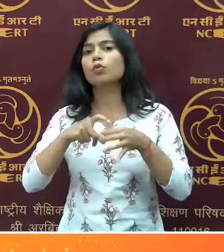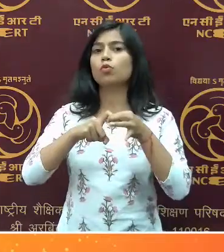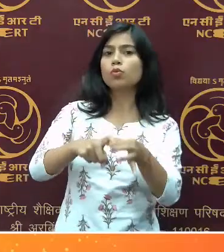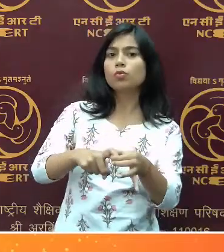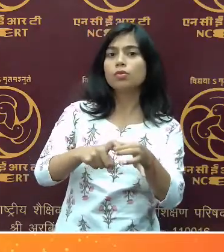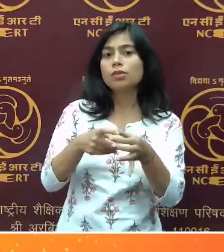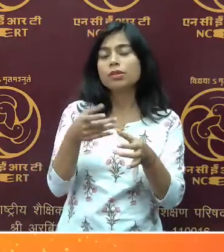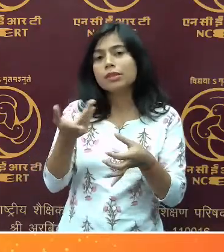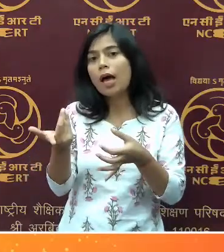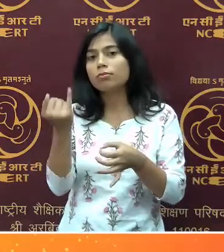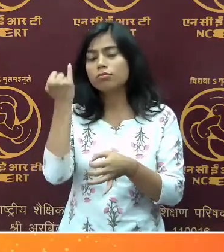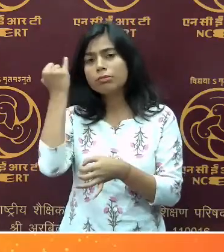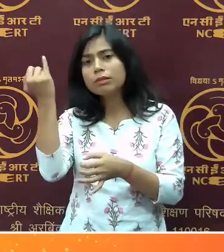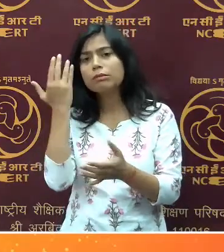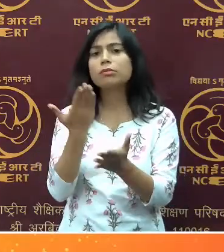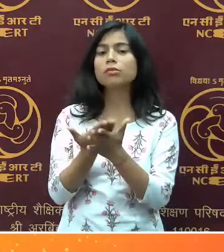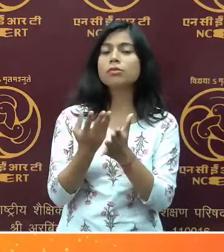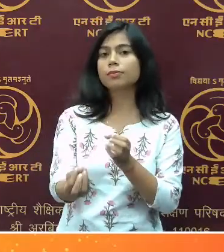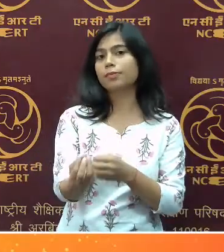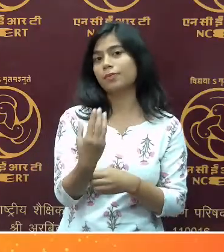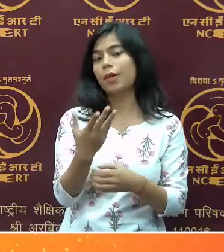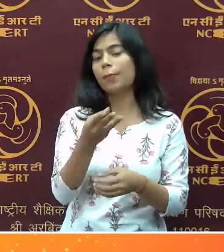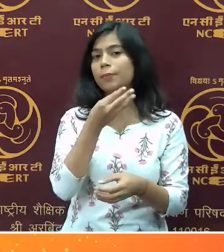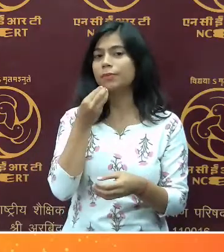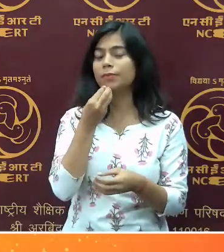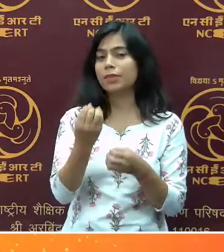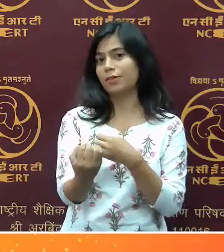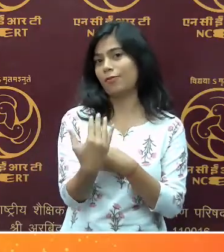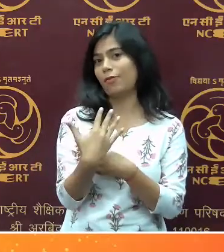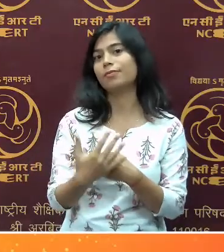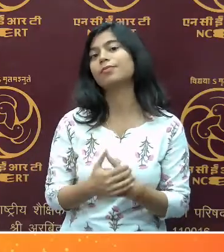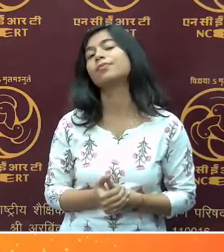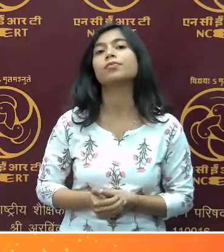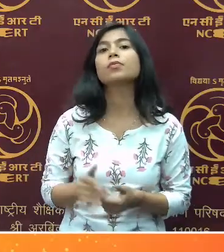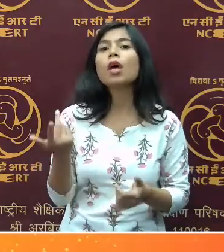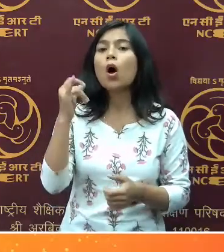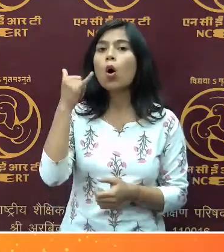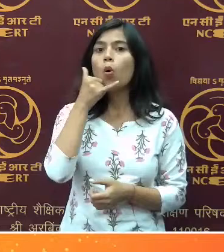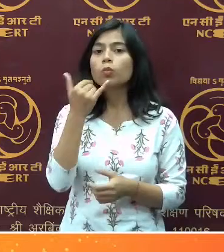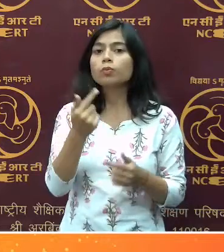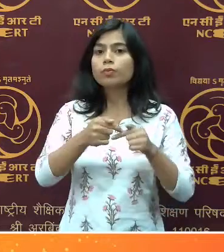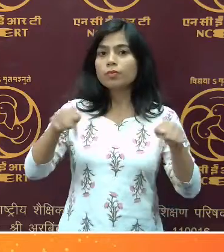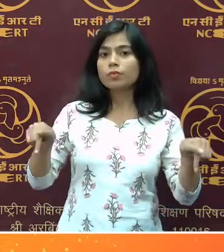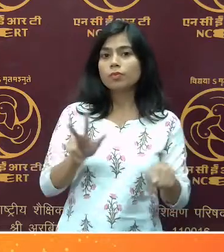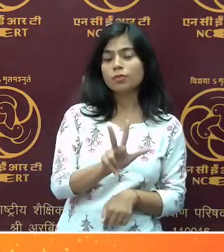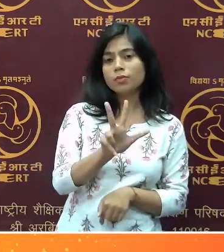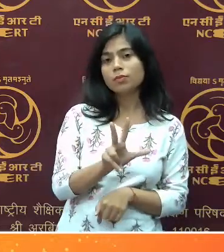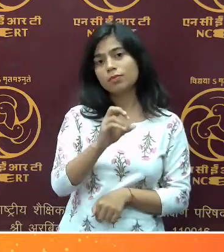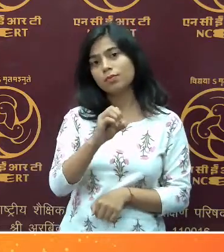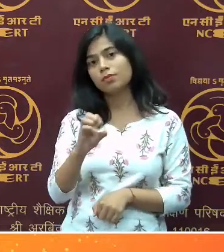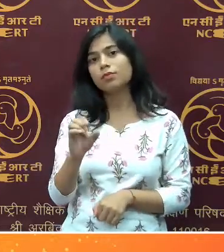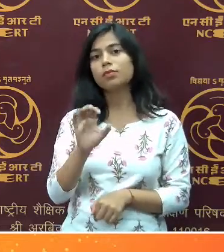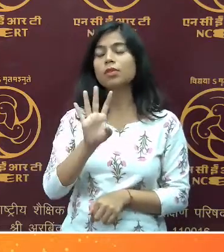regarding this particular topic, then give us a call. You can call us on our number, that is